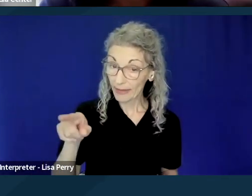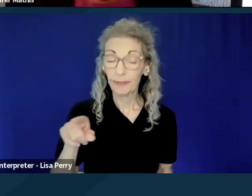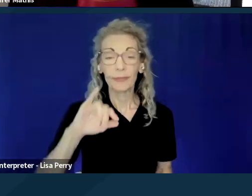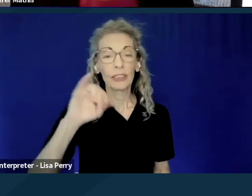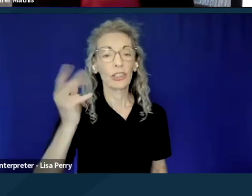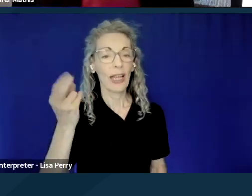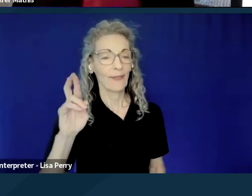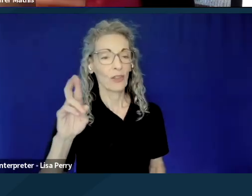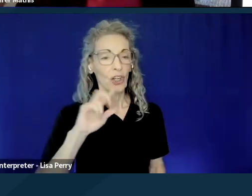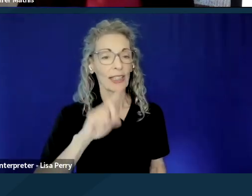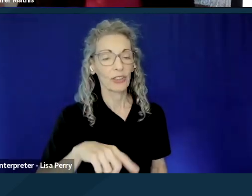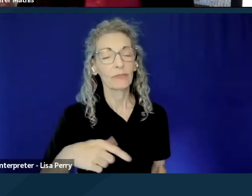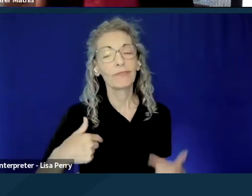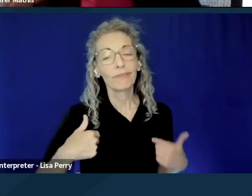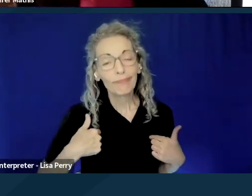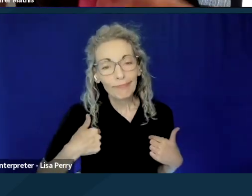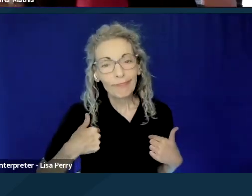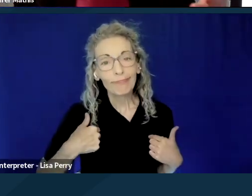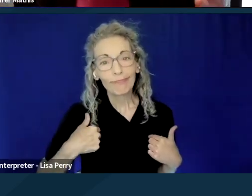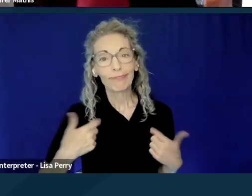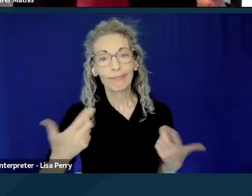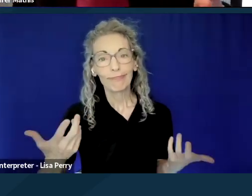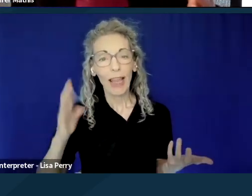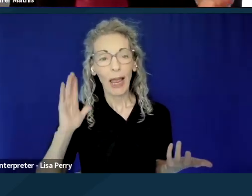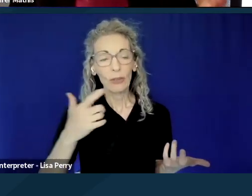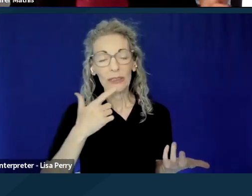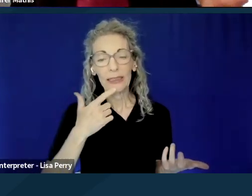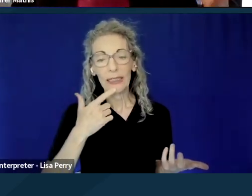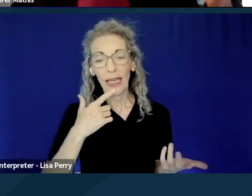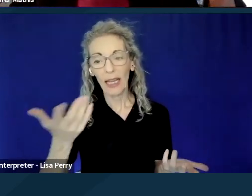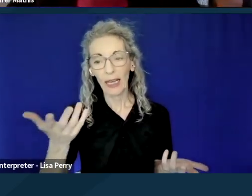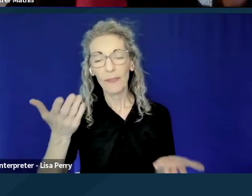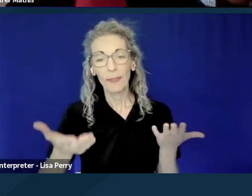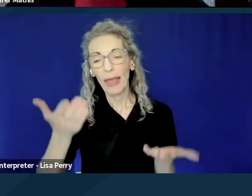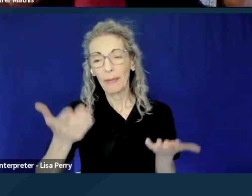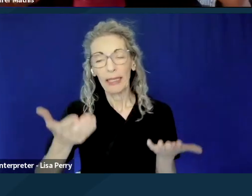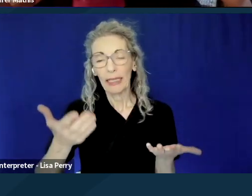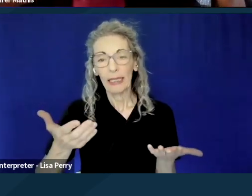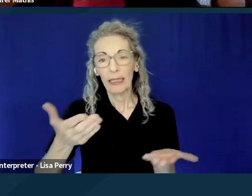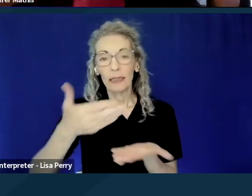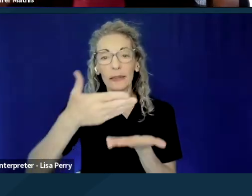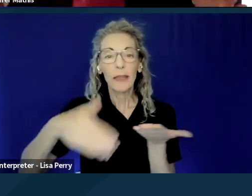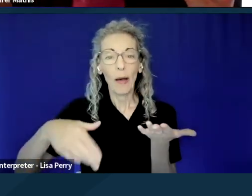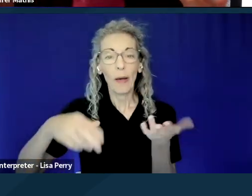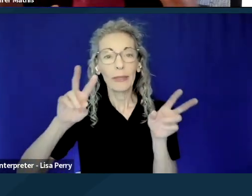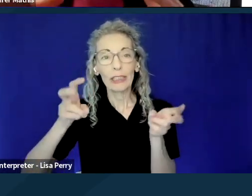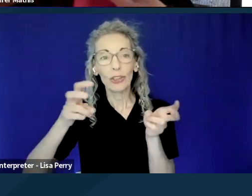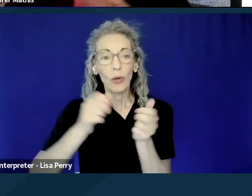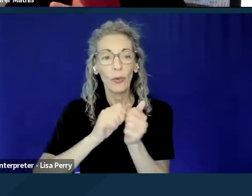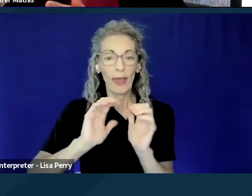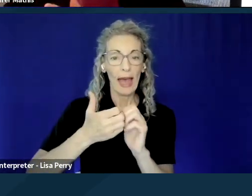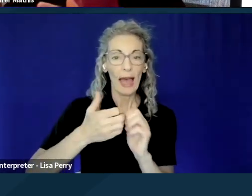Yeah, so I would just say, I mean, that may be there are issues with, how